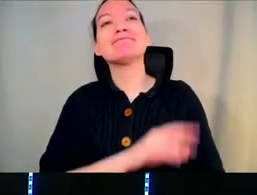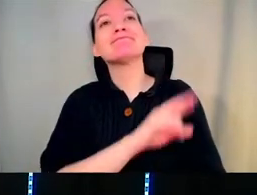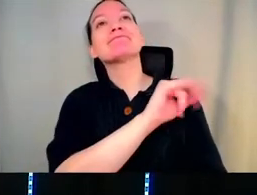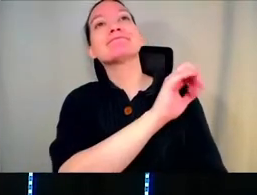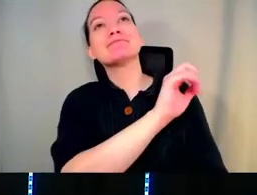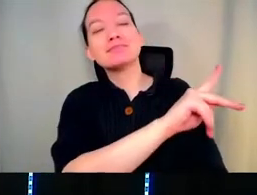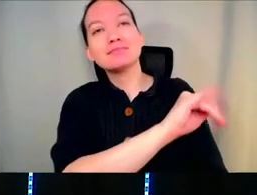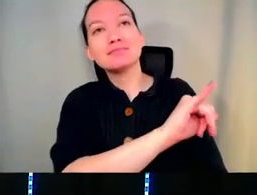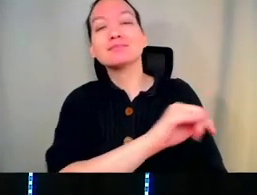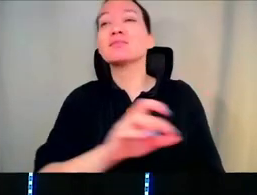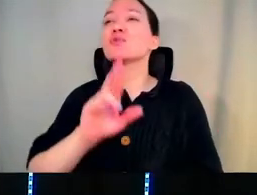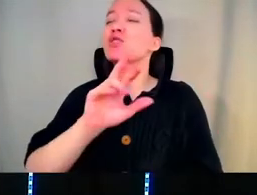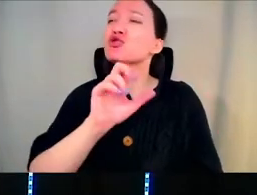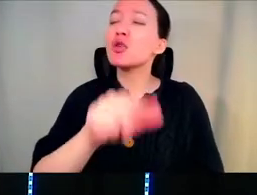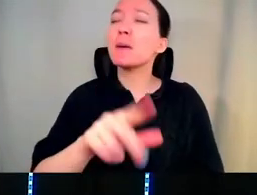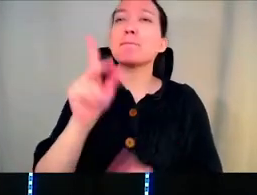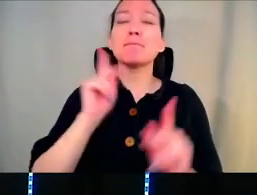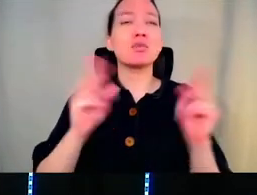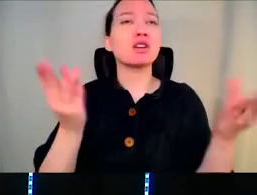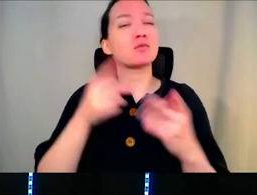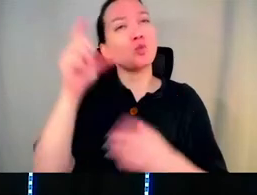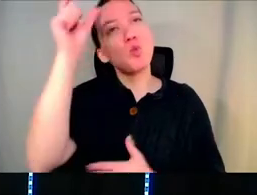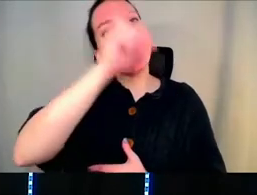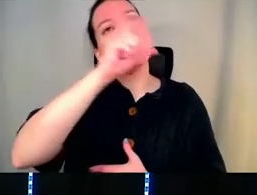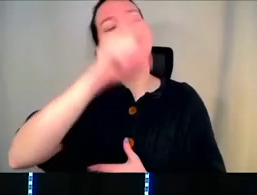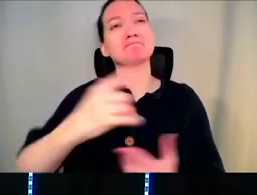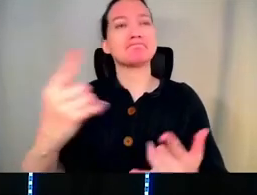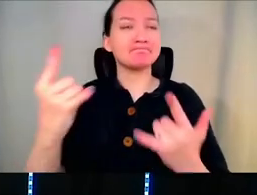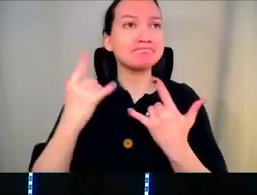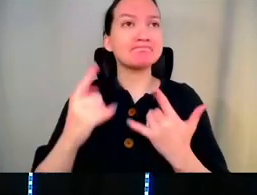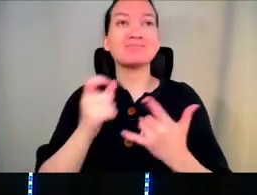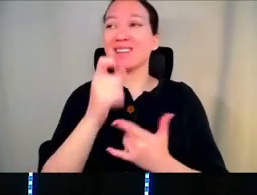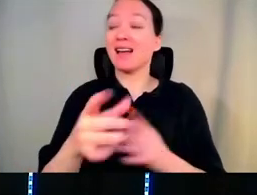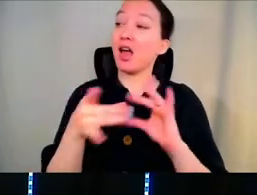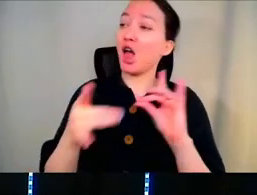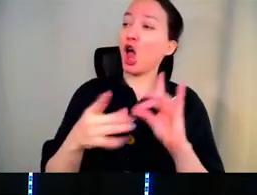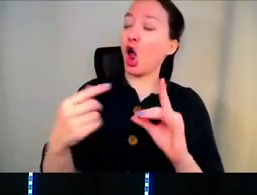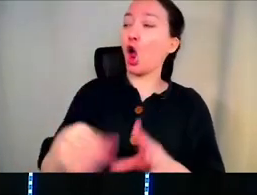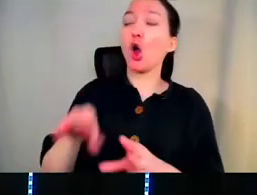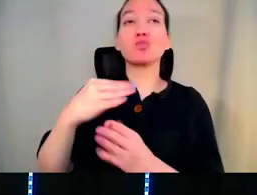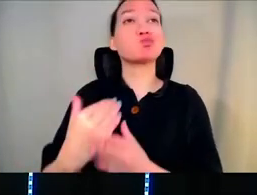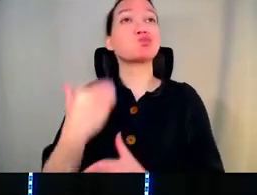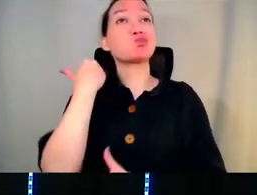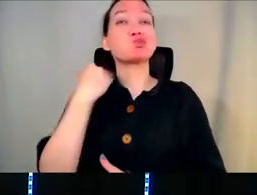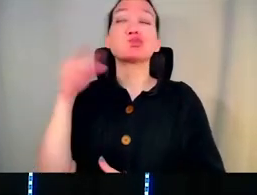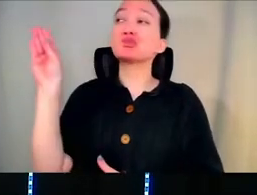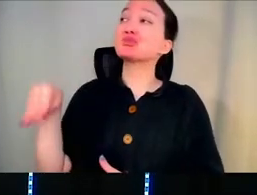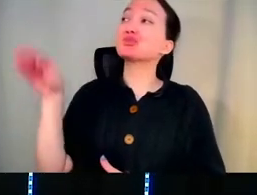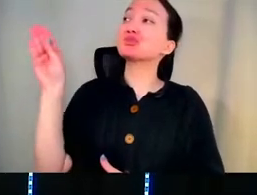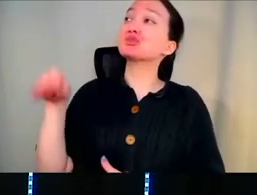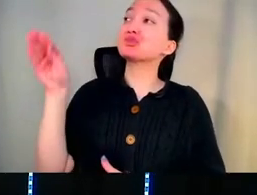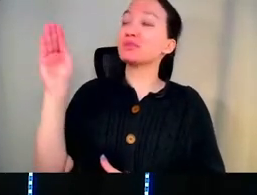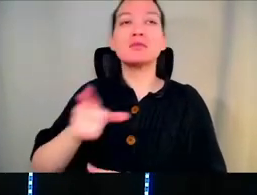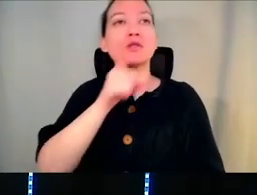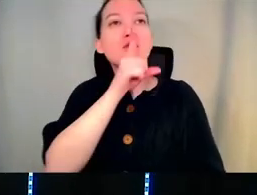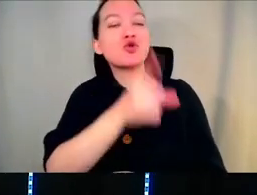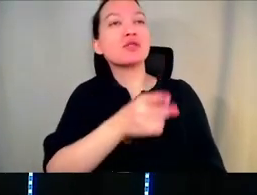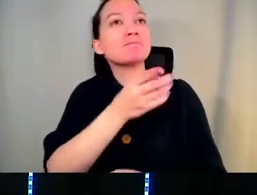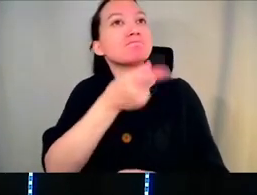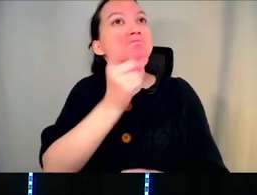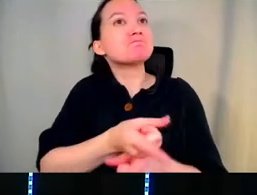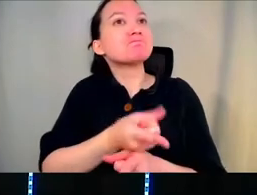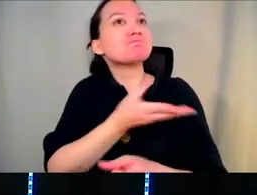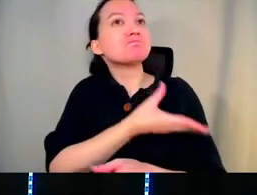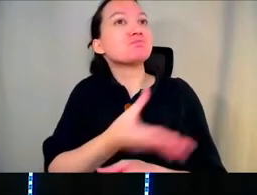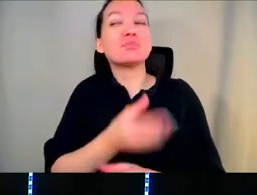Rachel. We called people here that are wise, that love us, that aren't just gonna say what we want to hear, but are gonna say good, right things. We wanna